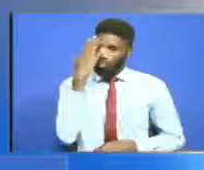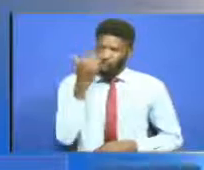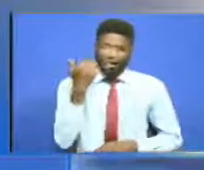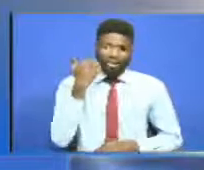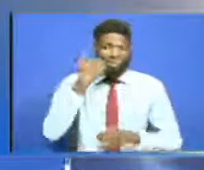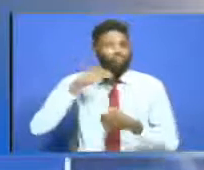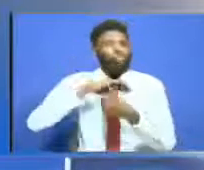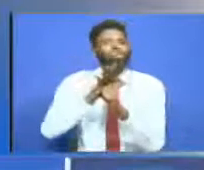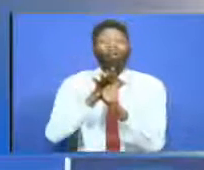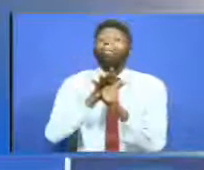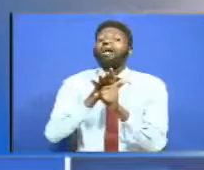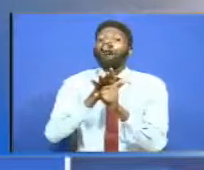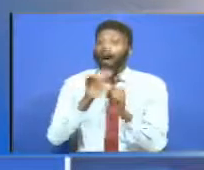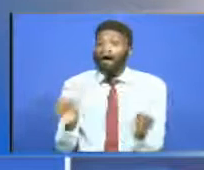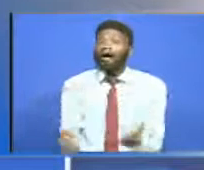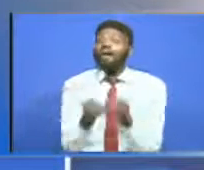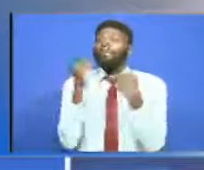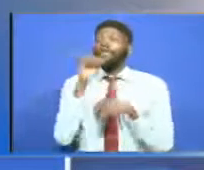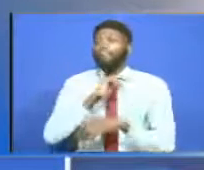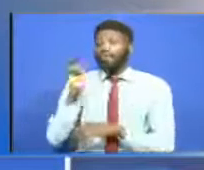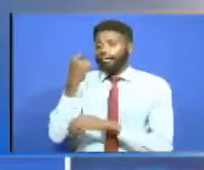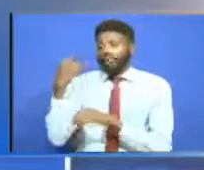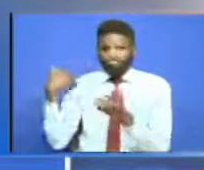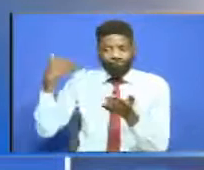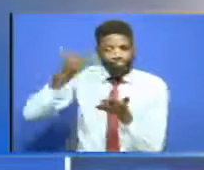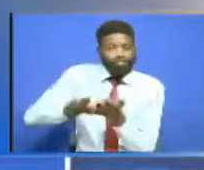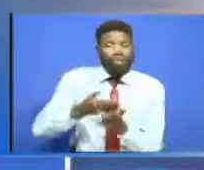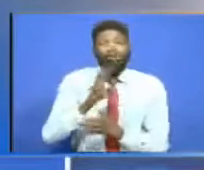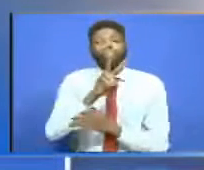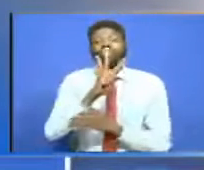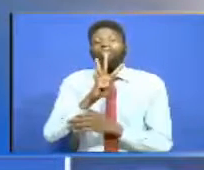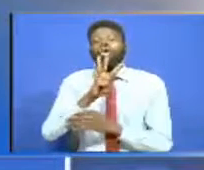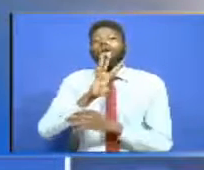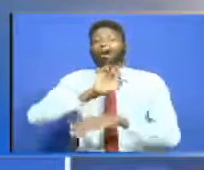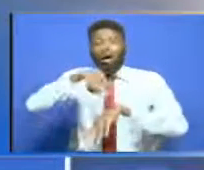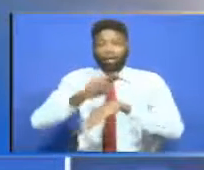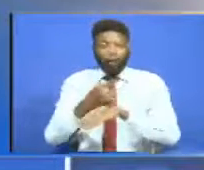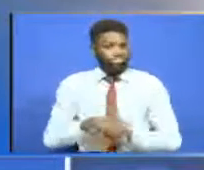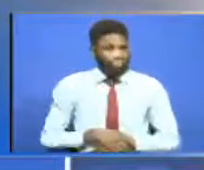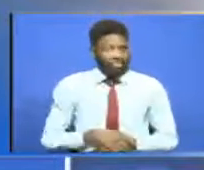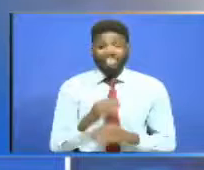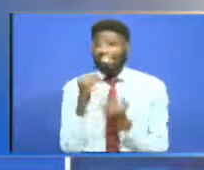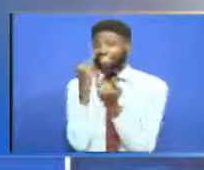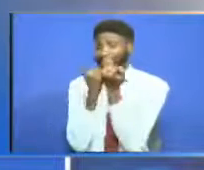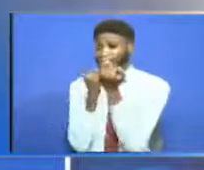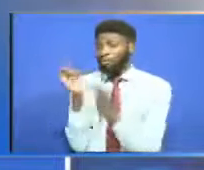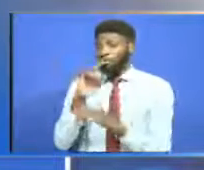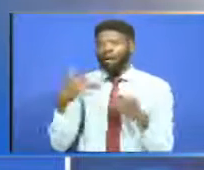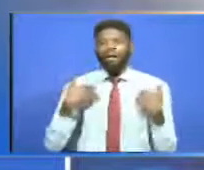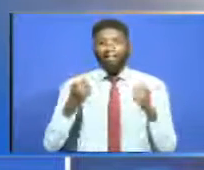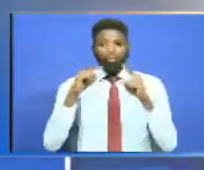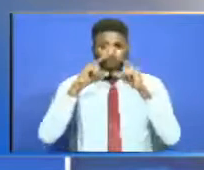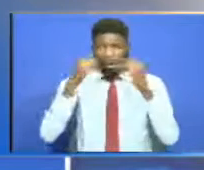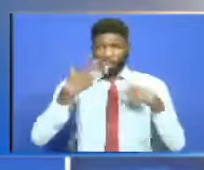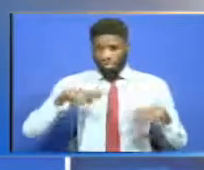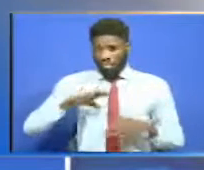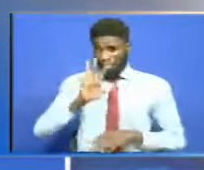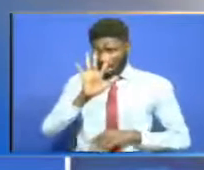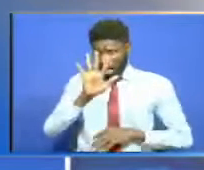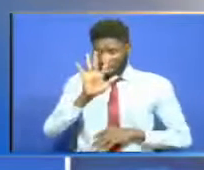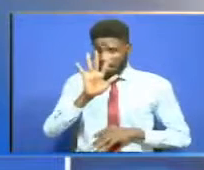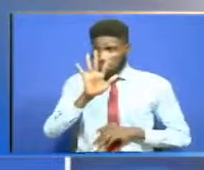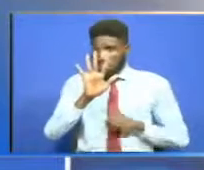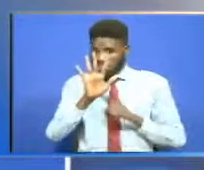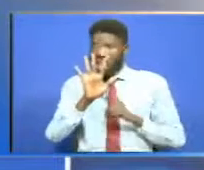been reported in the country in the last 24 hours on Saturday. The Ministry of Health says 5 of the deaths occurred in